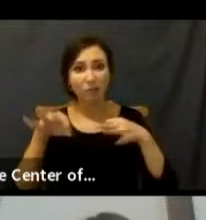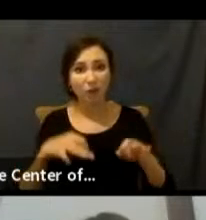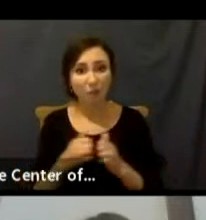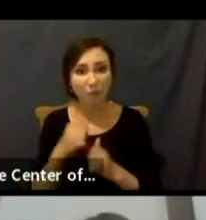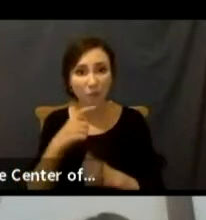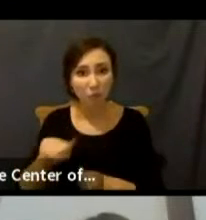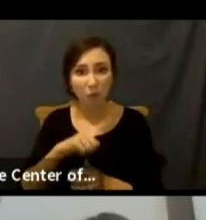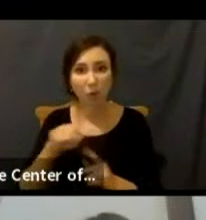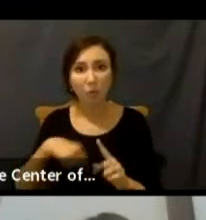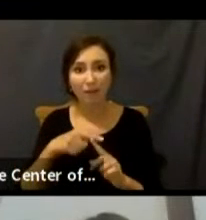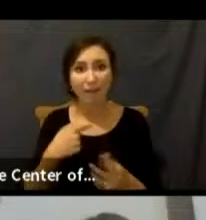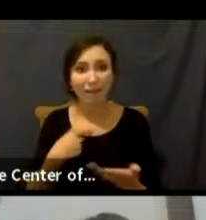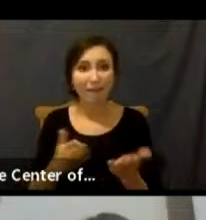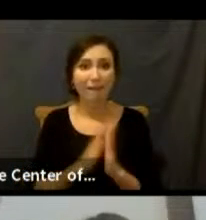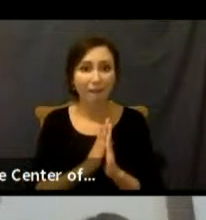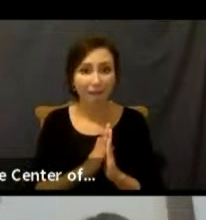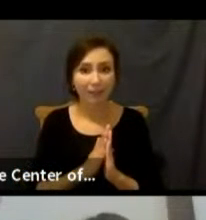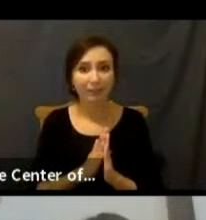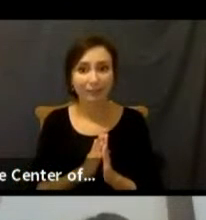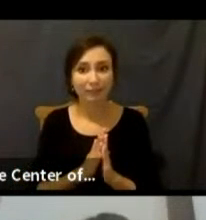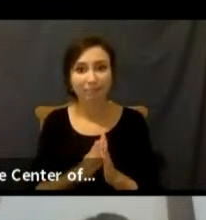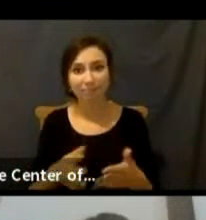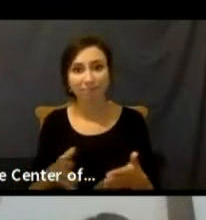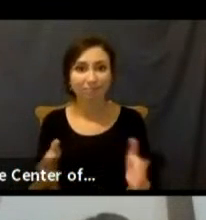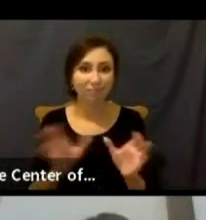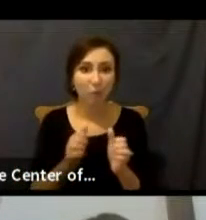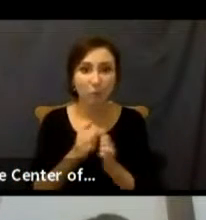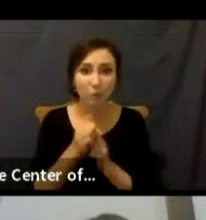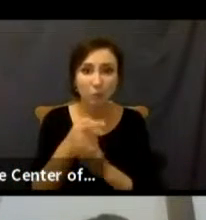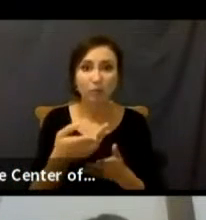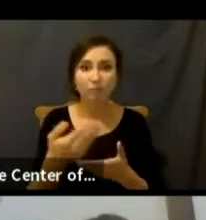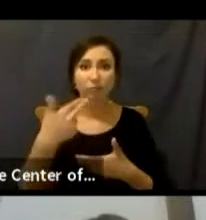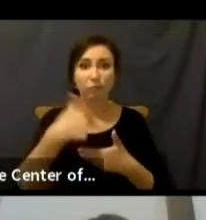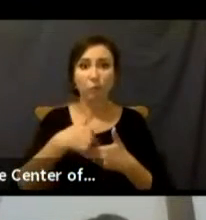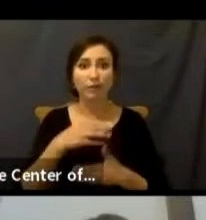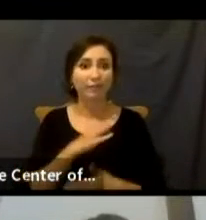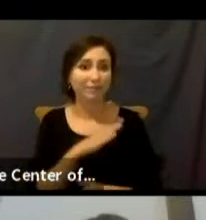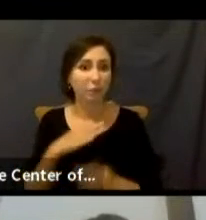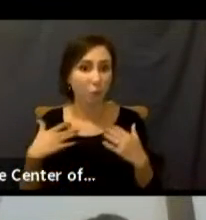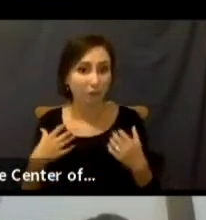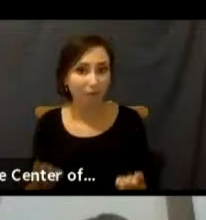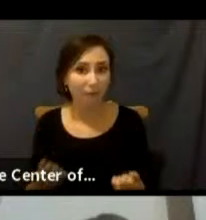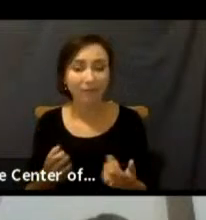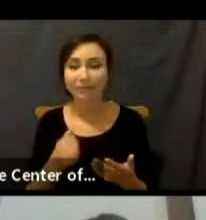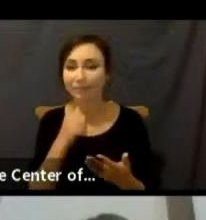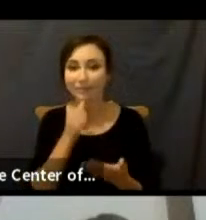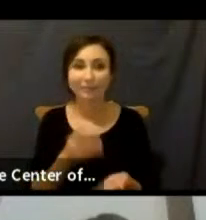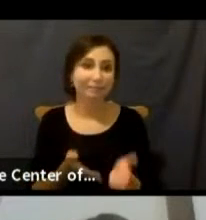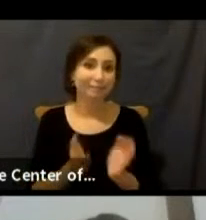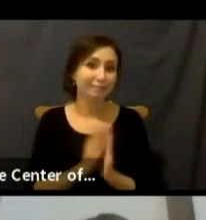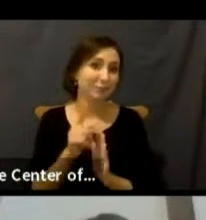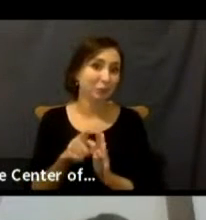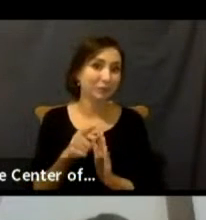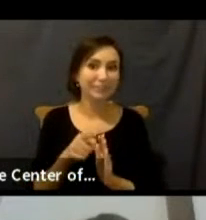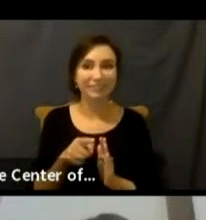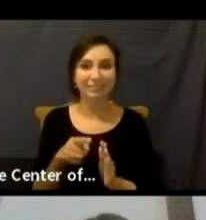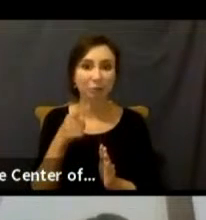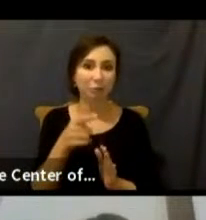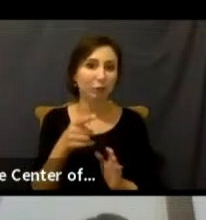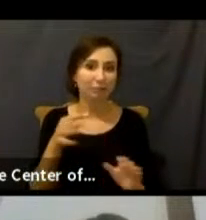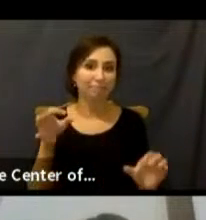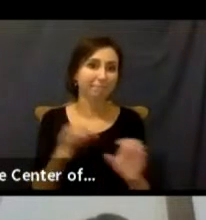asked you but when I talked to you about being on the Board of Health, because I didn't ask you necessarily, you got